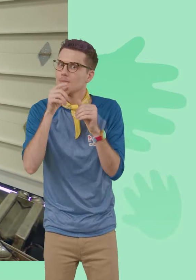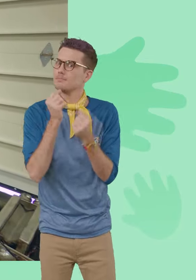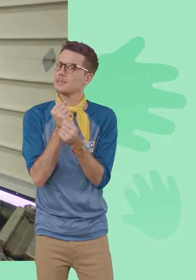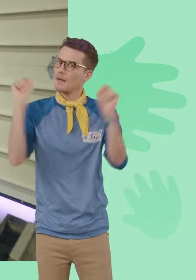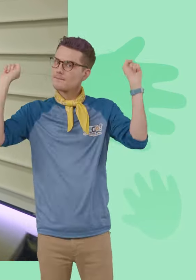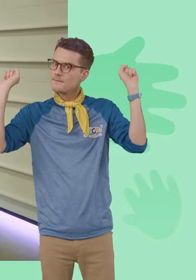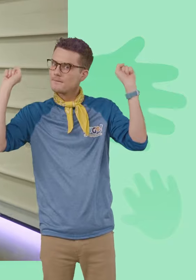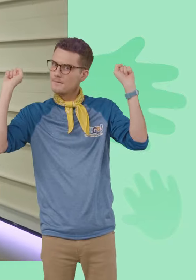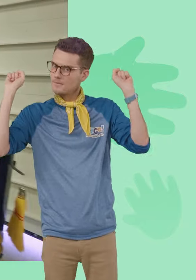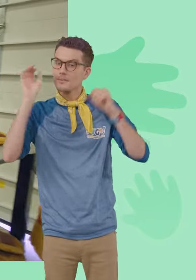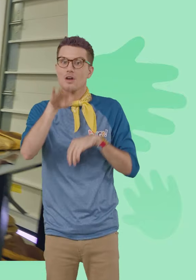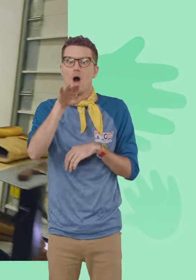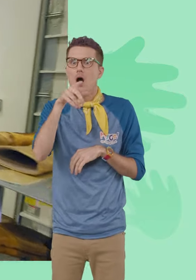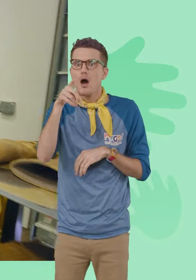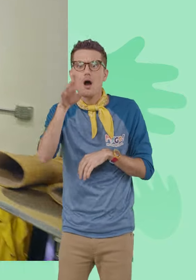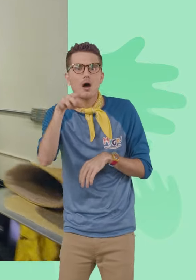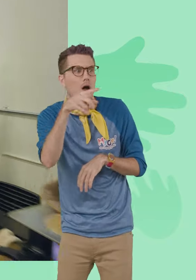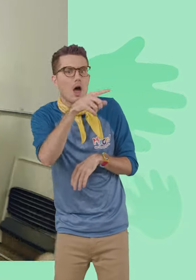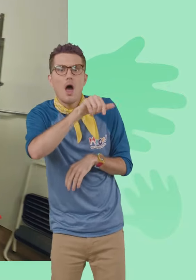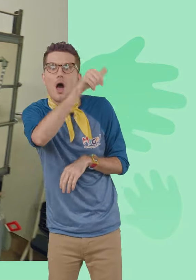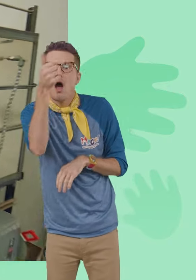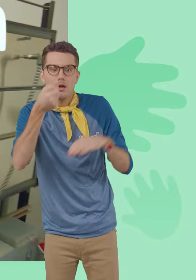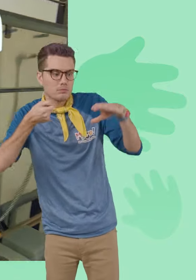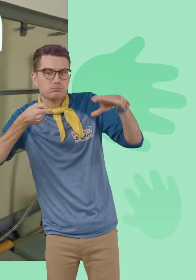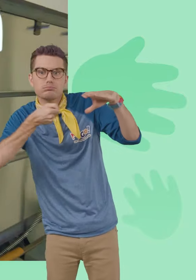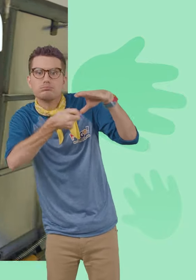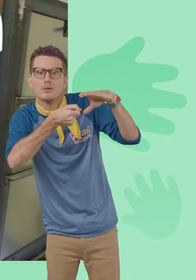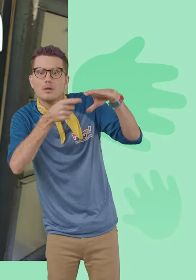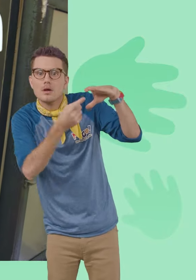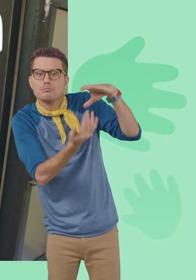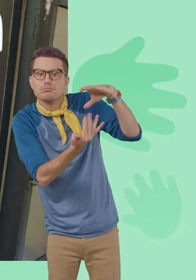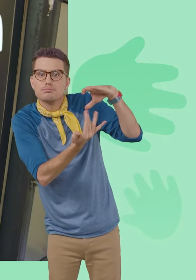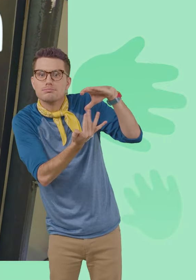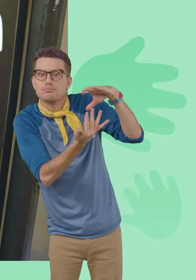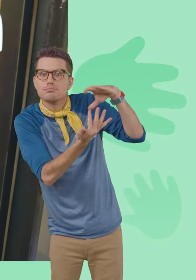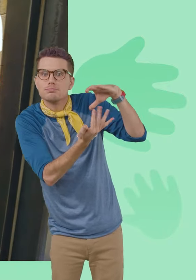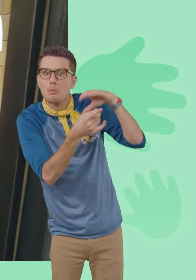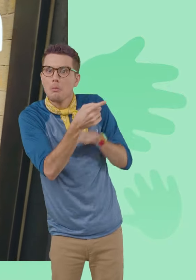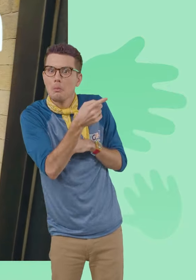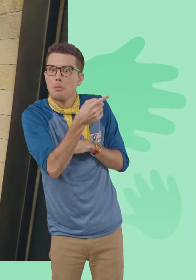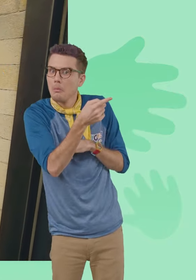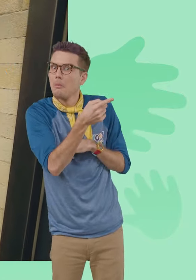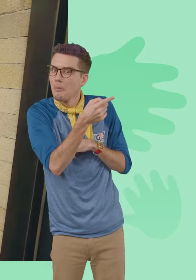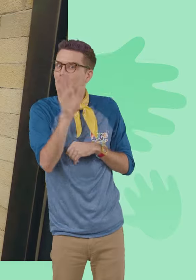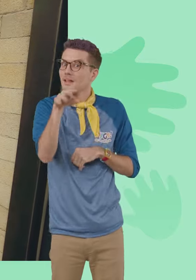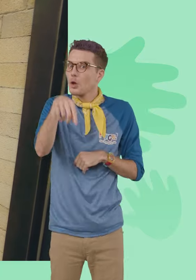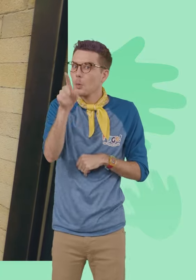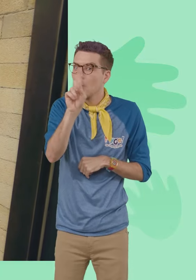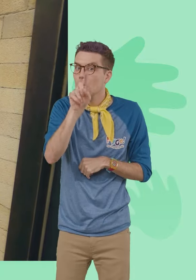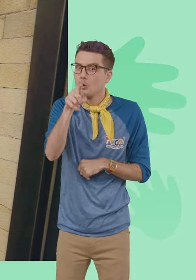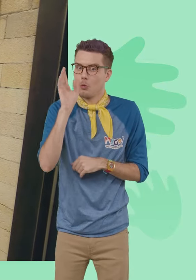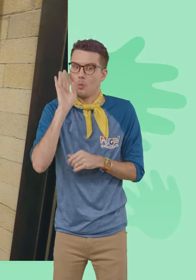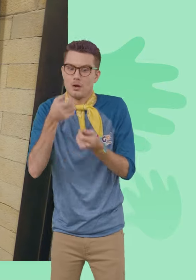Yeah, keeps you nice and safe. Oh, another oven. This is where you put the finished glass to cool down